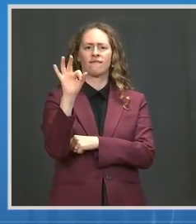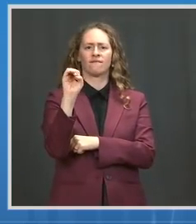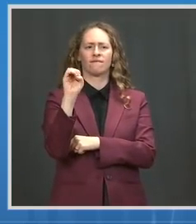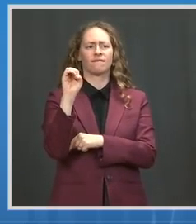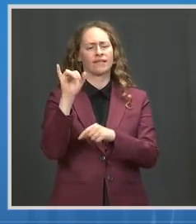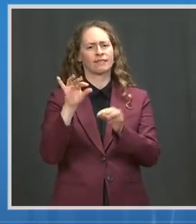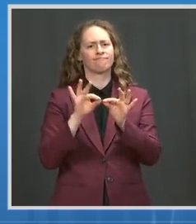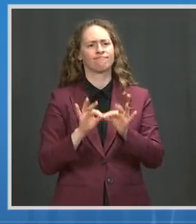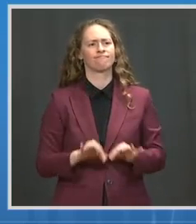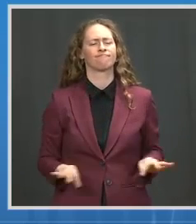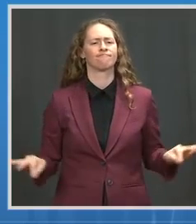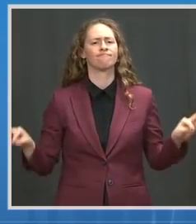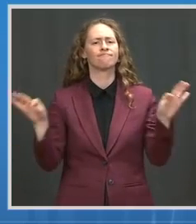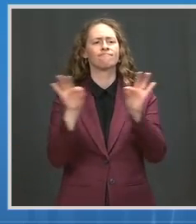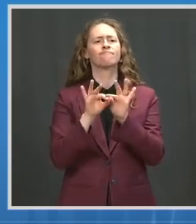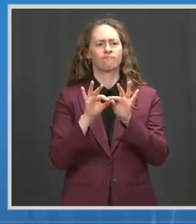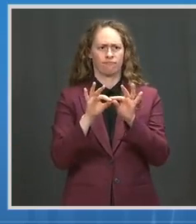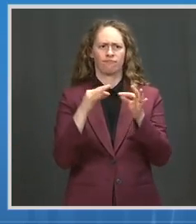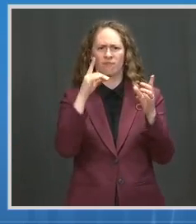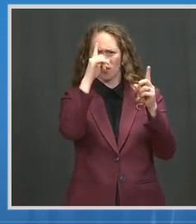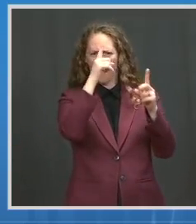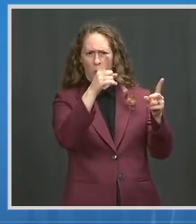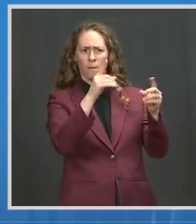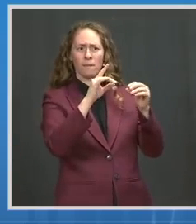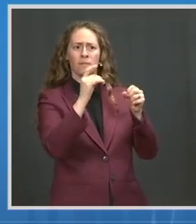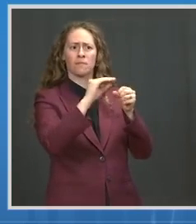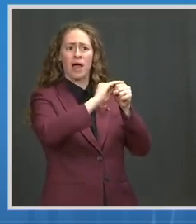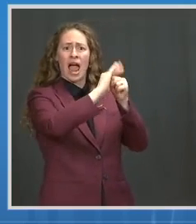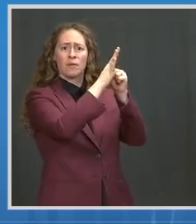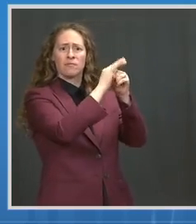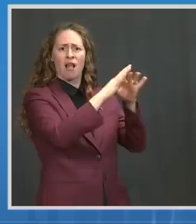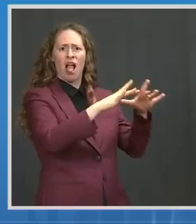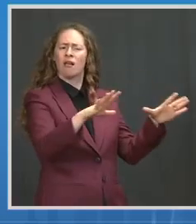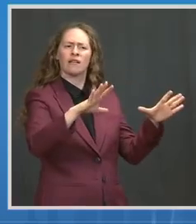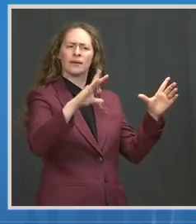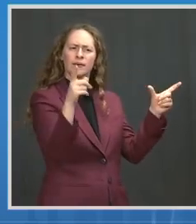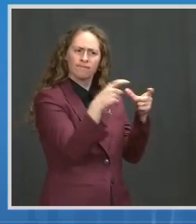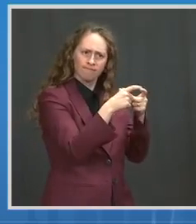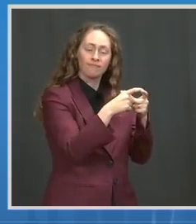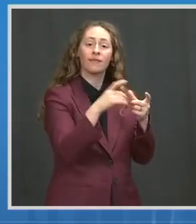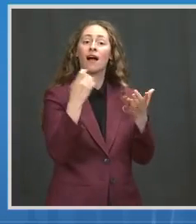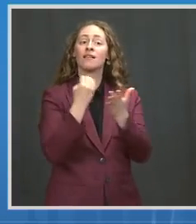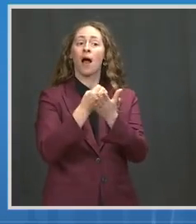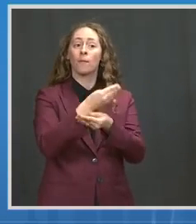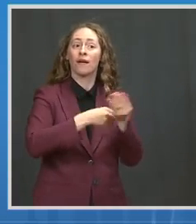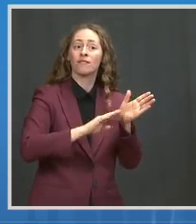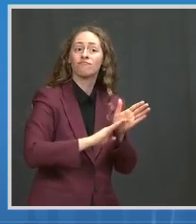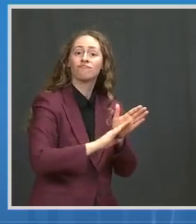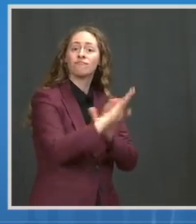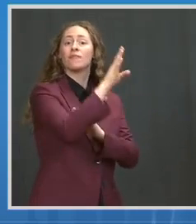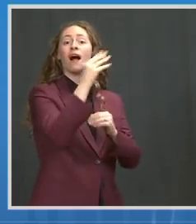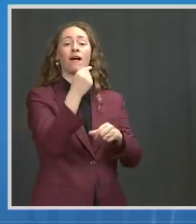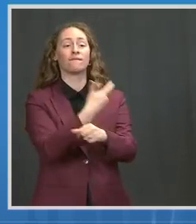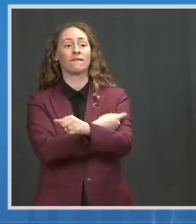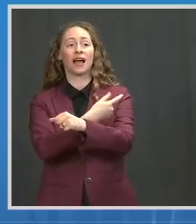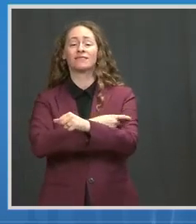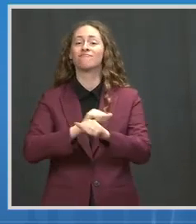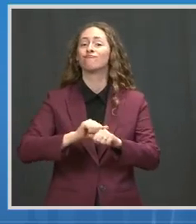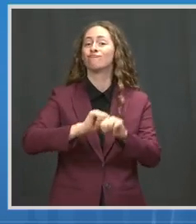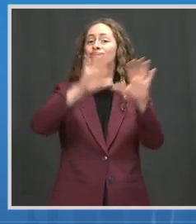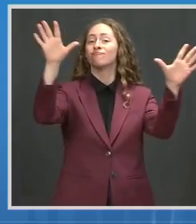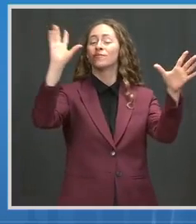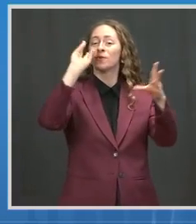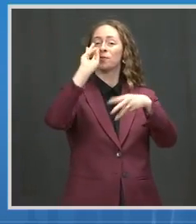manageable, that the economy is flourishing, and that we are on our way towards vaccinating the globe. But I'm even prouder to